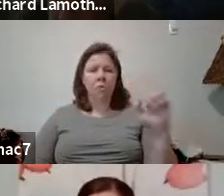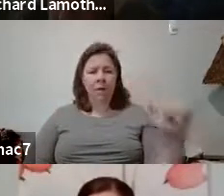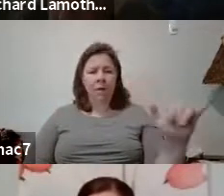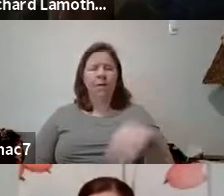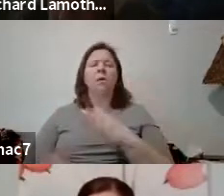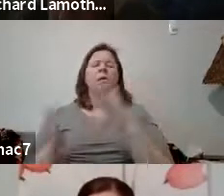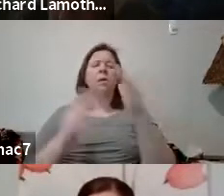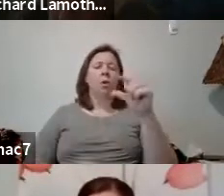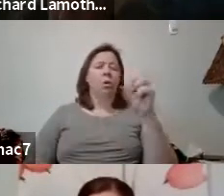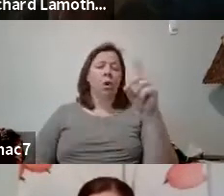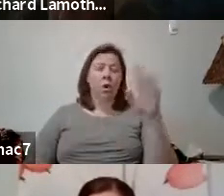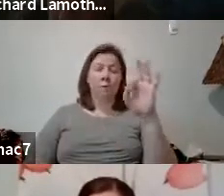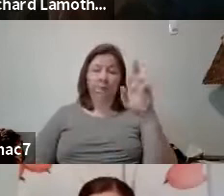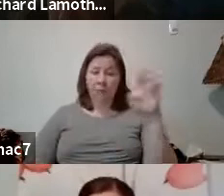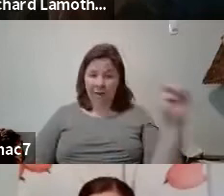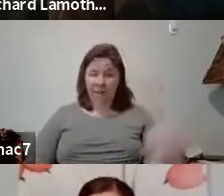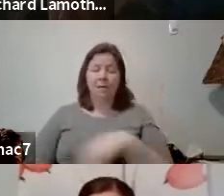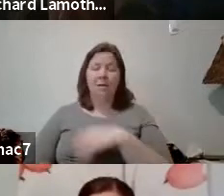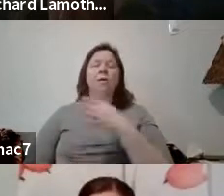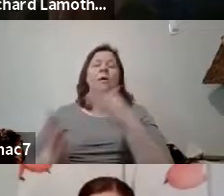Godfrey, welcome.